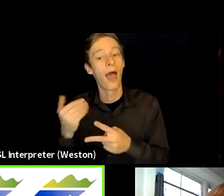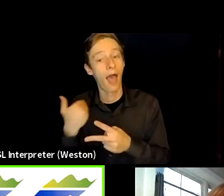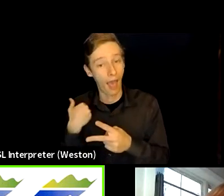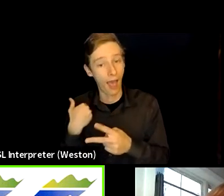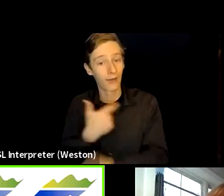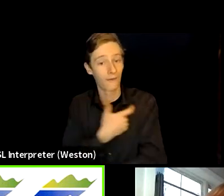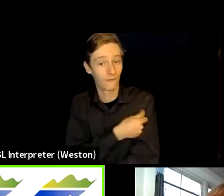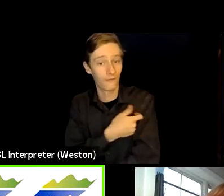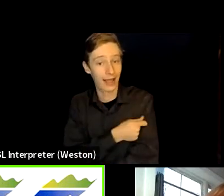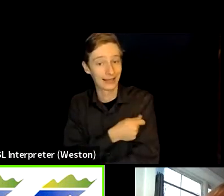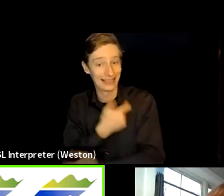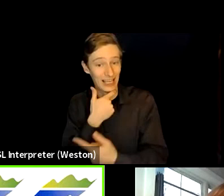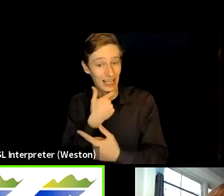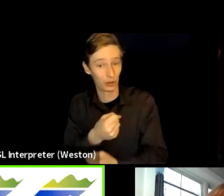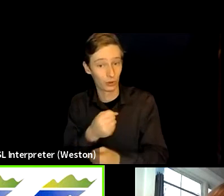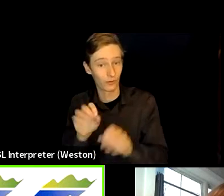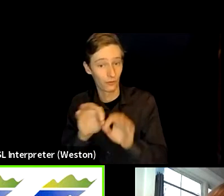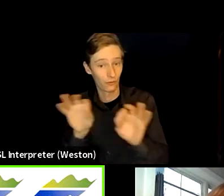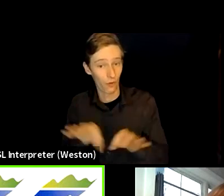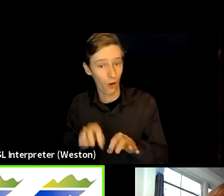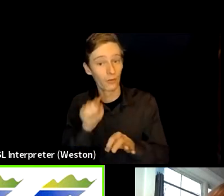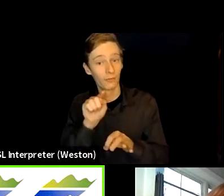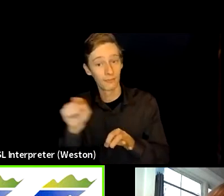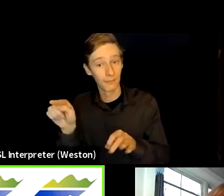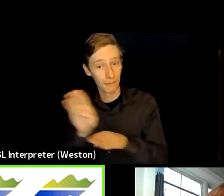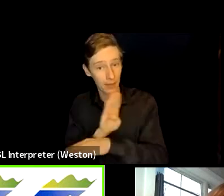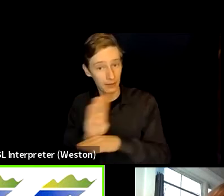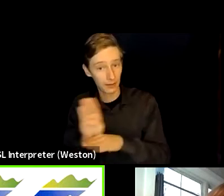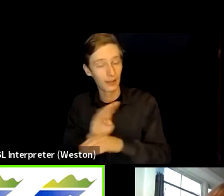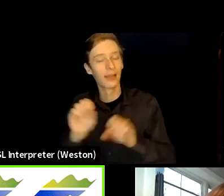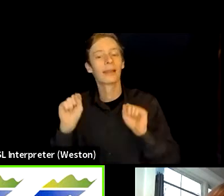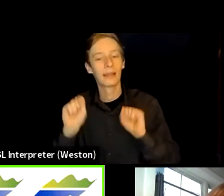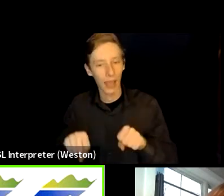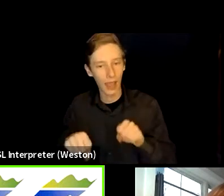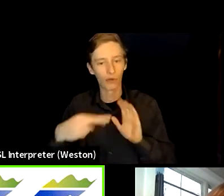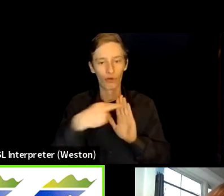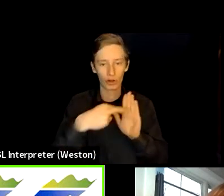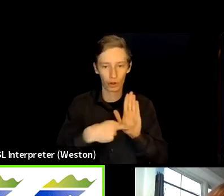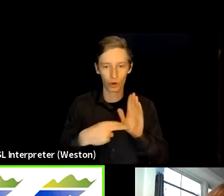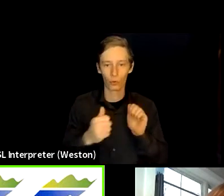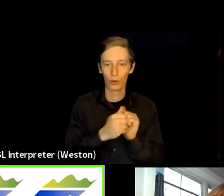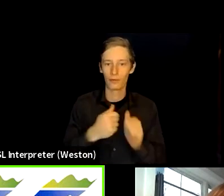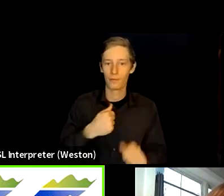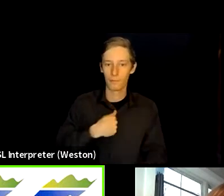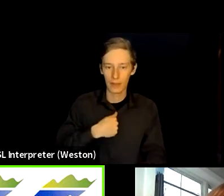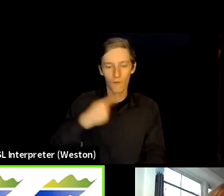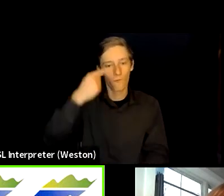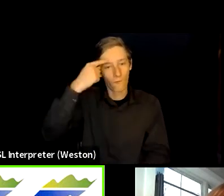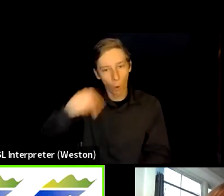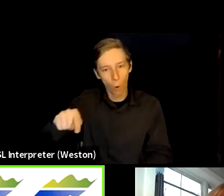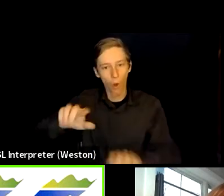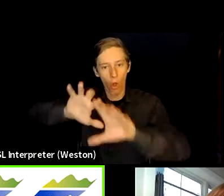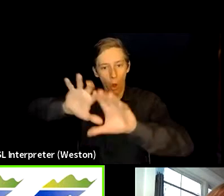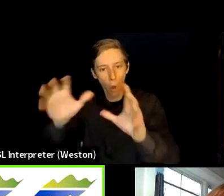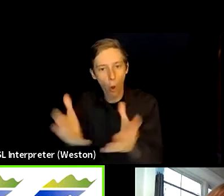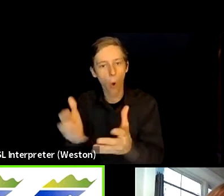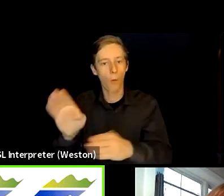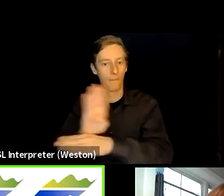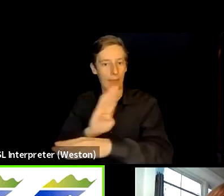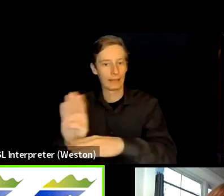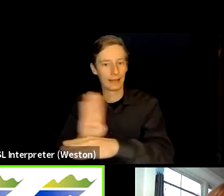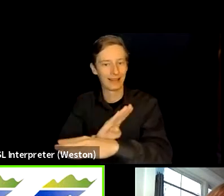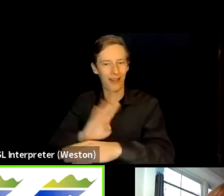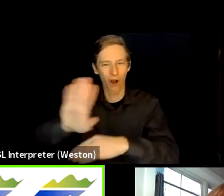there for businesses to pre-register with me on behalf of the entire business so that we can get you all in at the